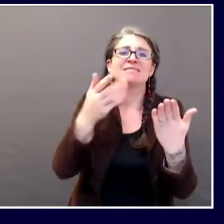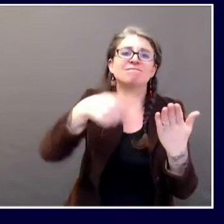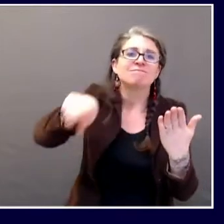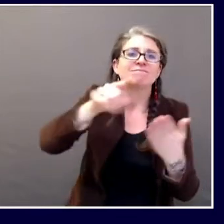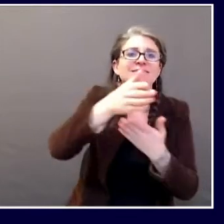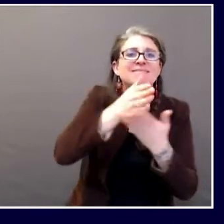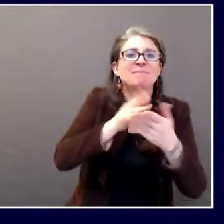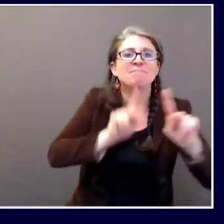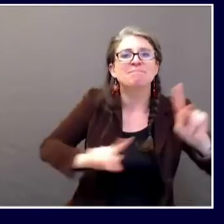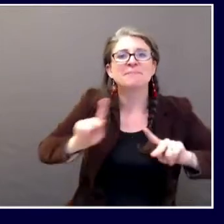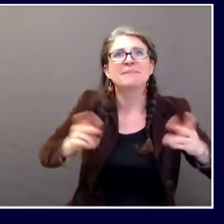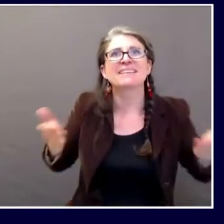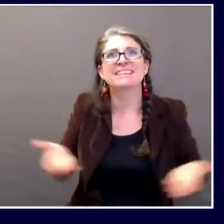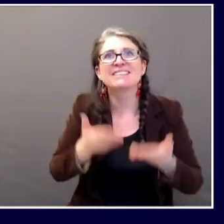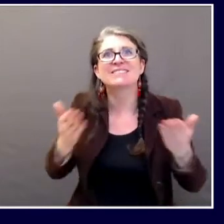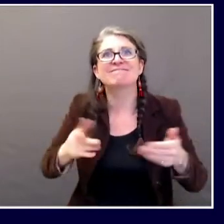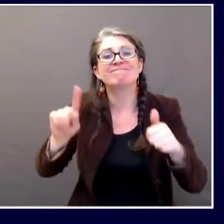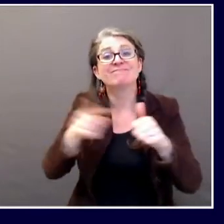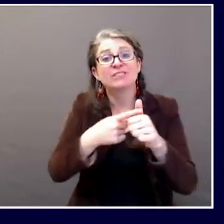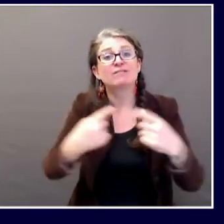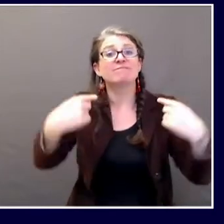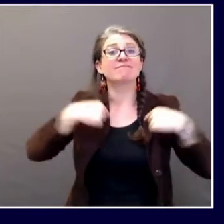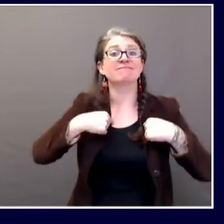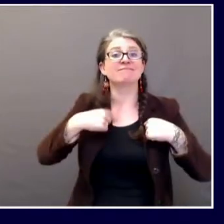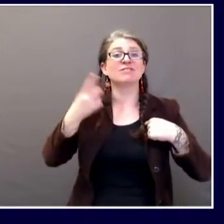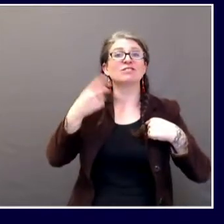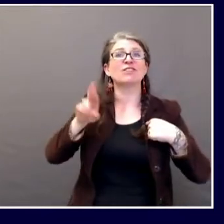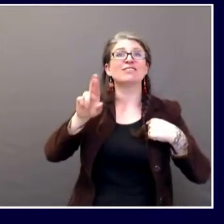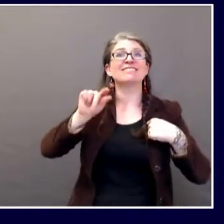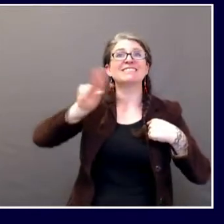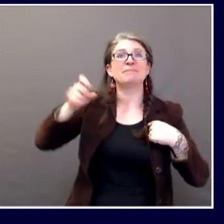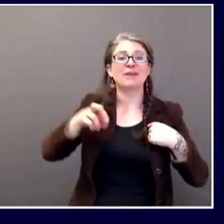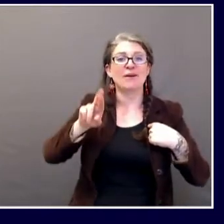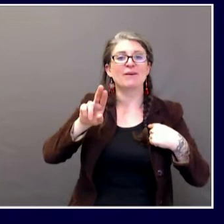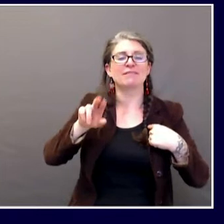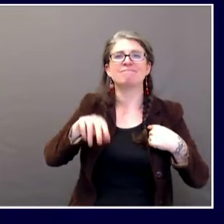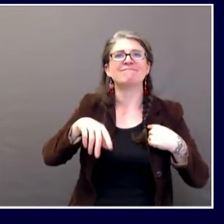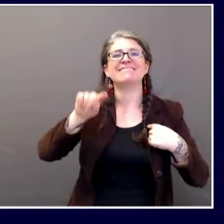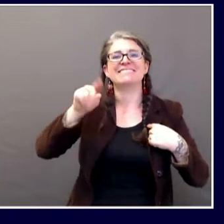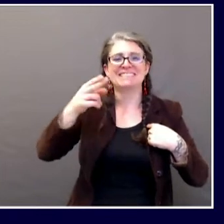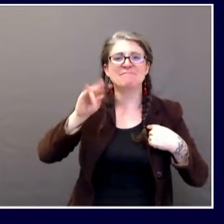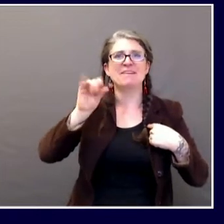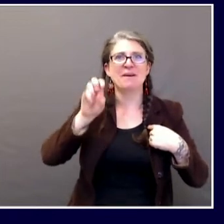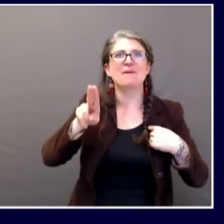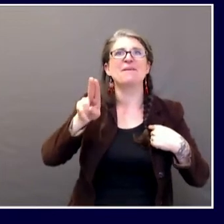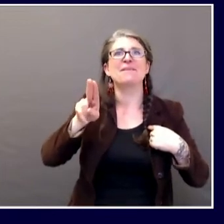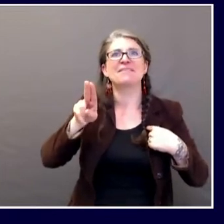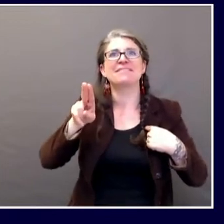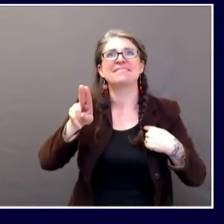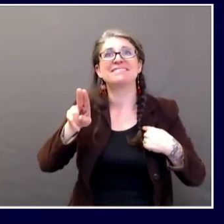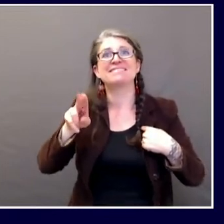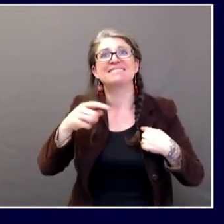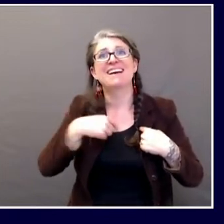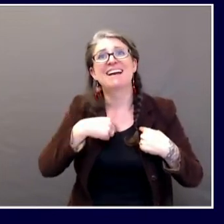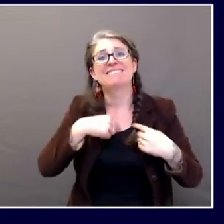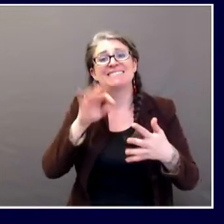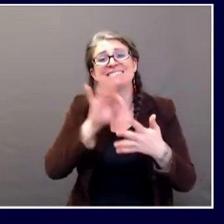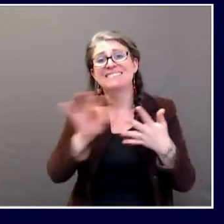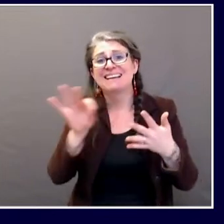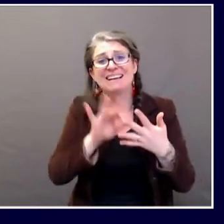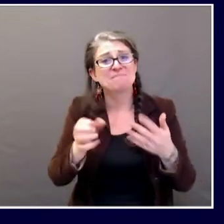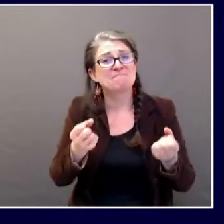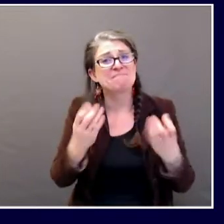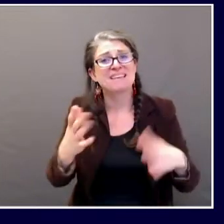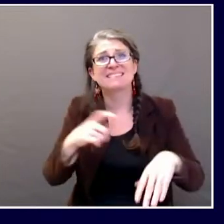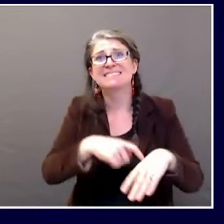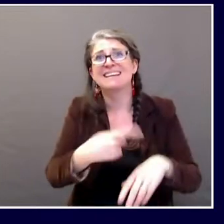our translator, Dr. Thibodeau. Dr. Thibodeau, I have lost count of the number of times that you have joined us, but it is